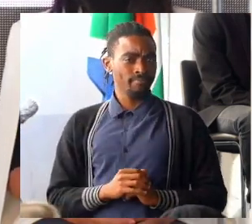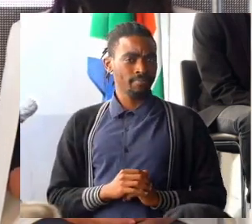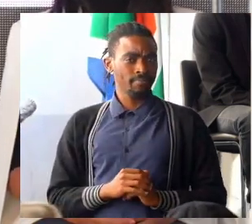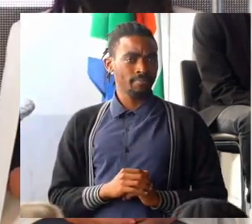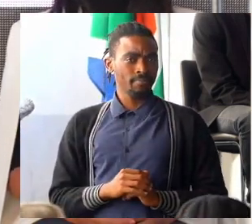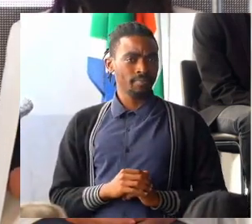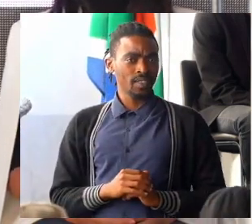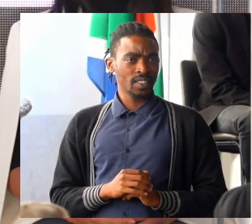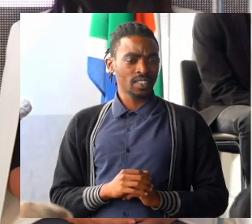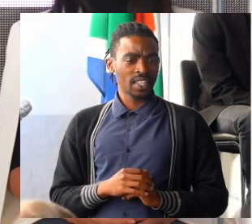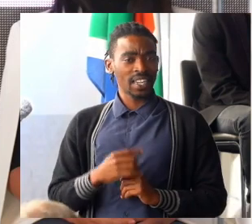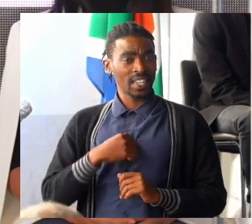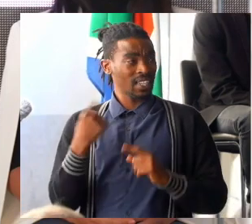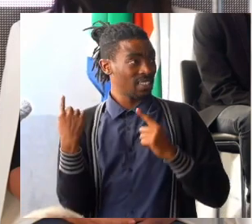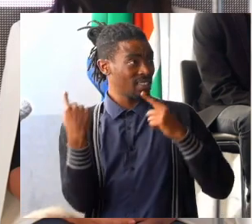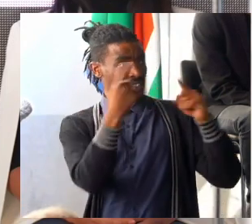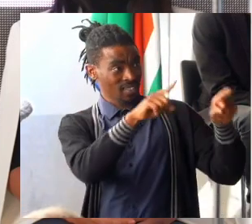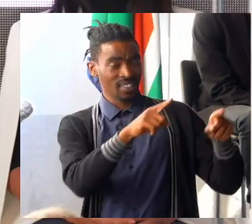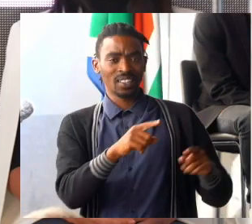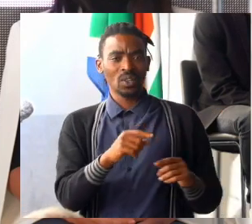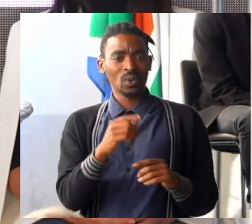Ndilikoduka, that's where I go in December.